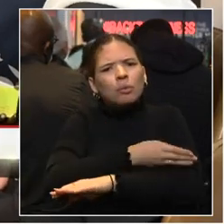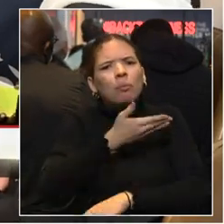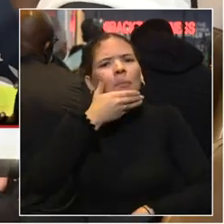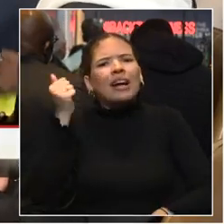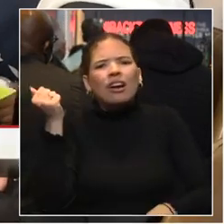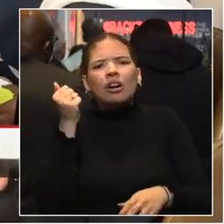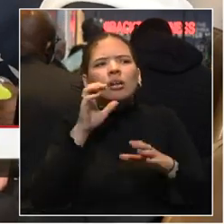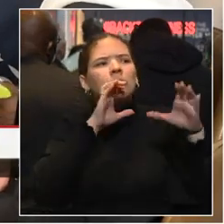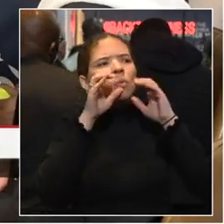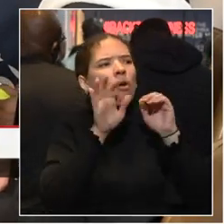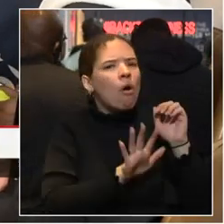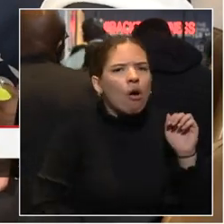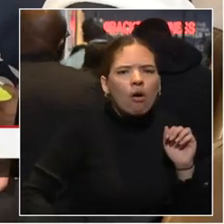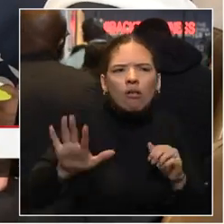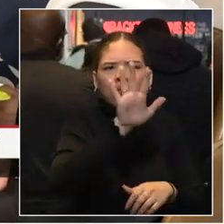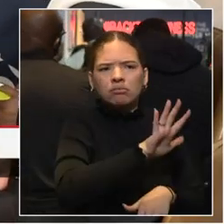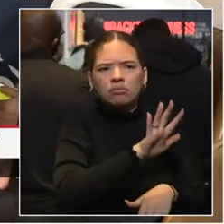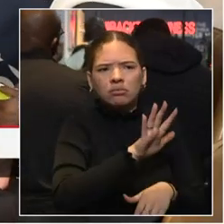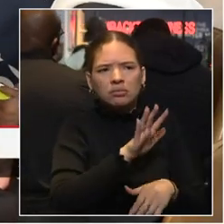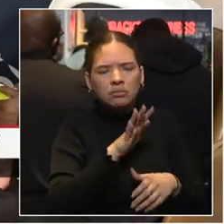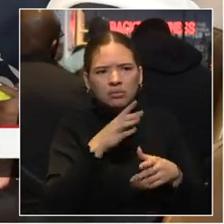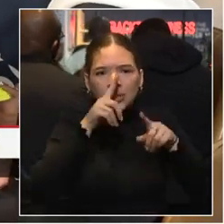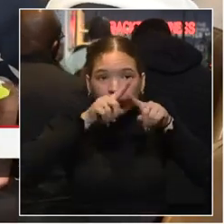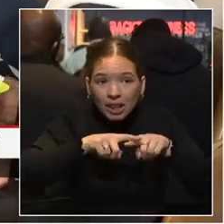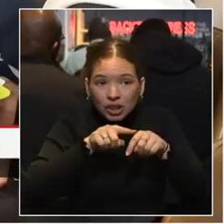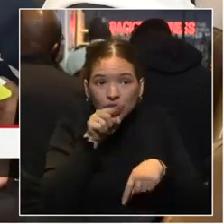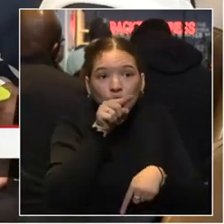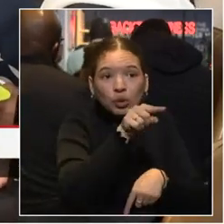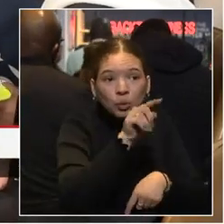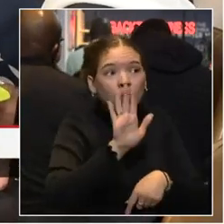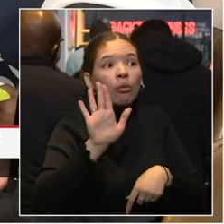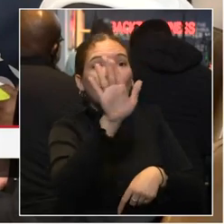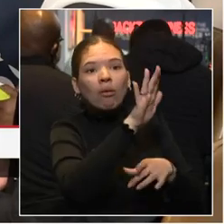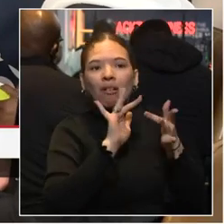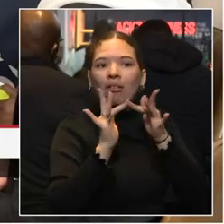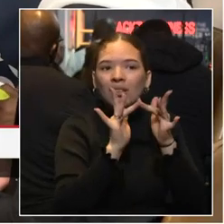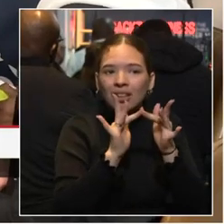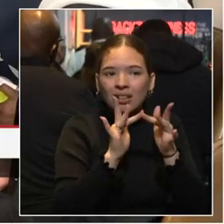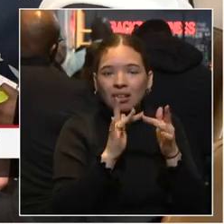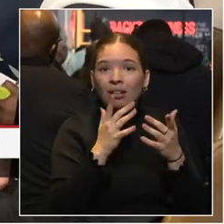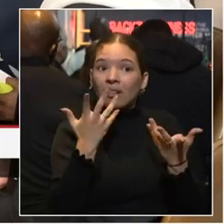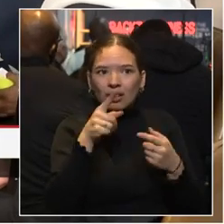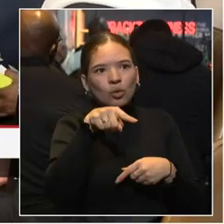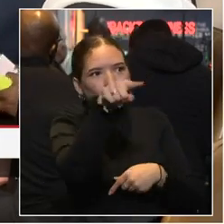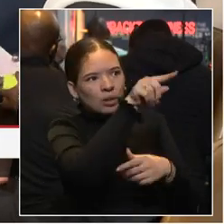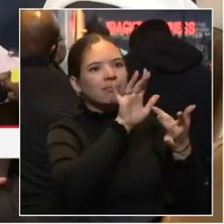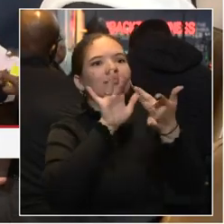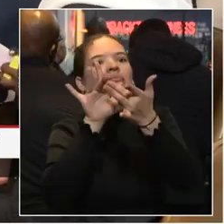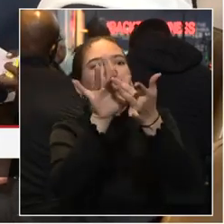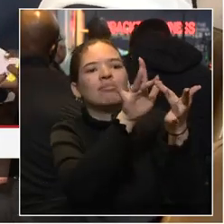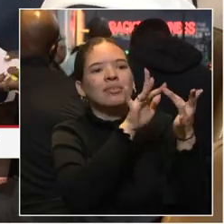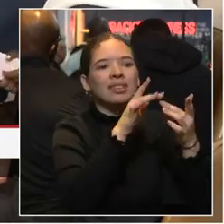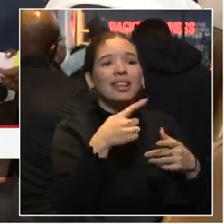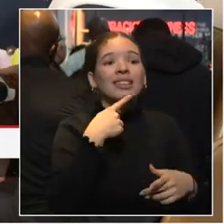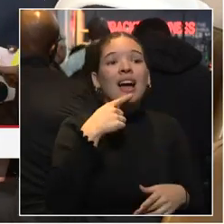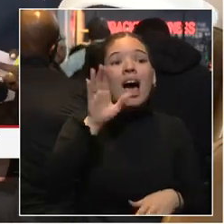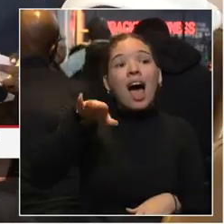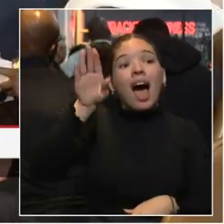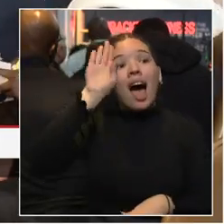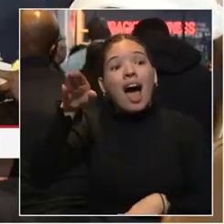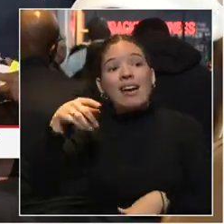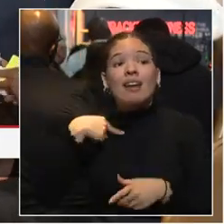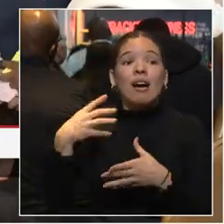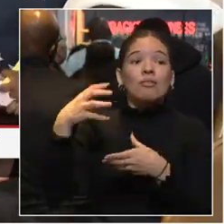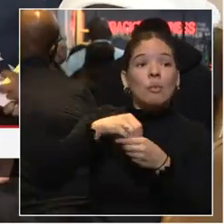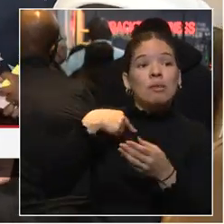We're counting on you and your networks to say, hey, I'm at SYEP. This is what I'm